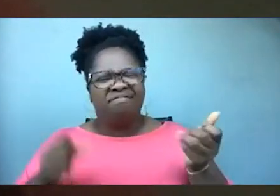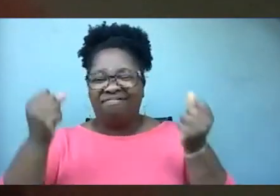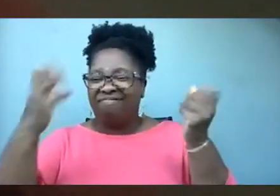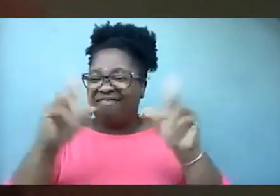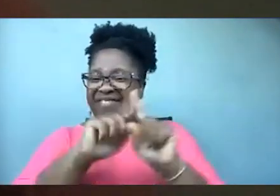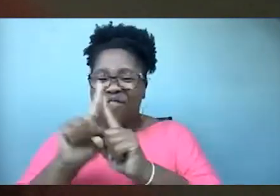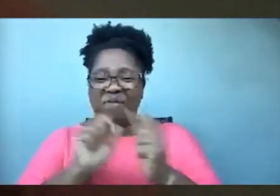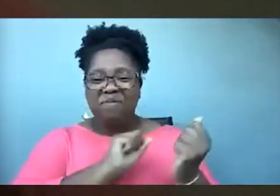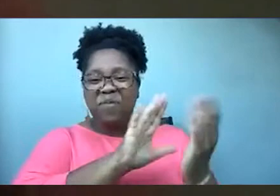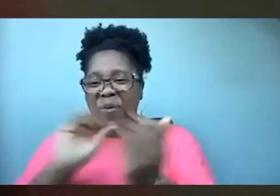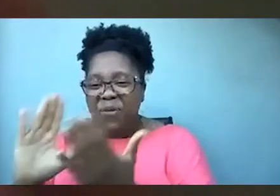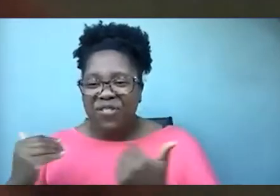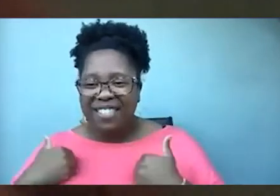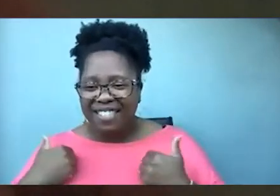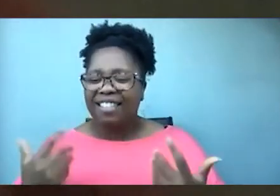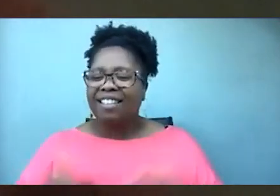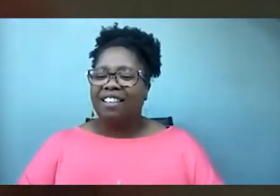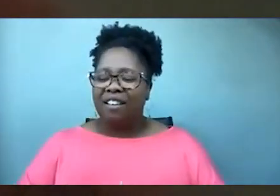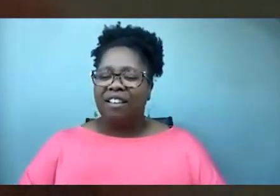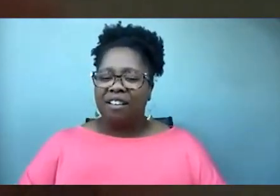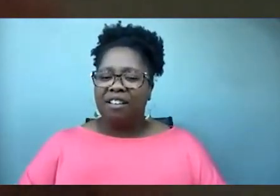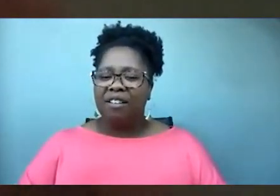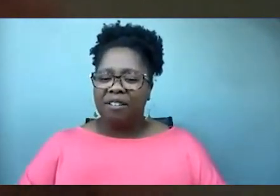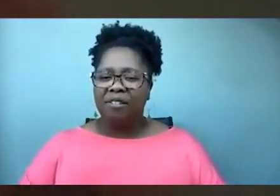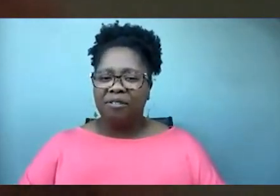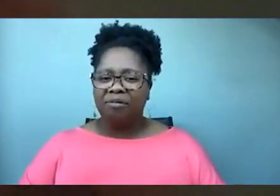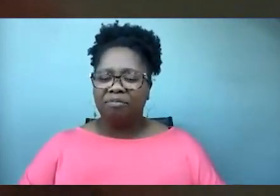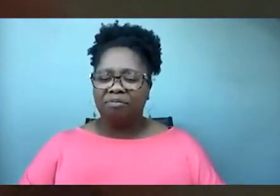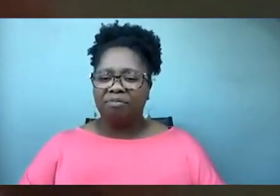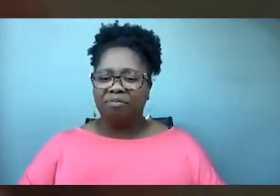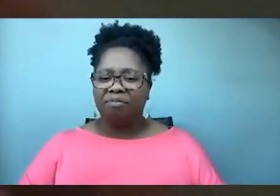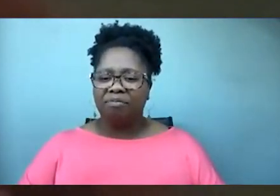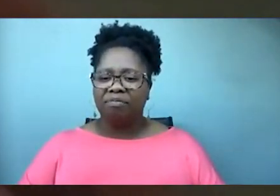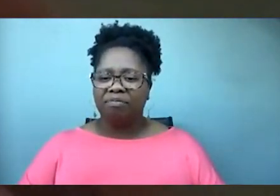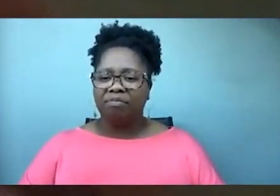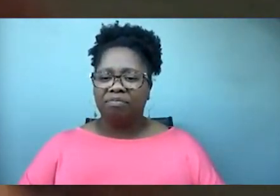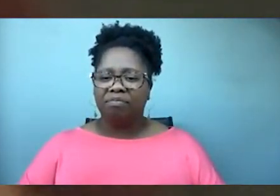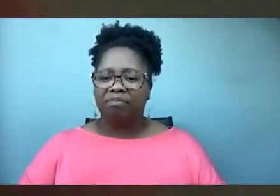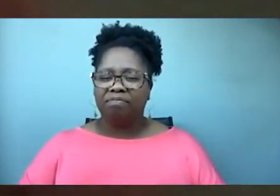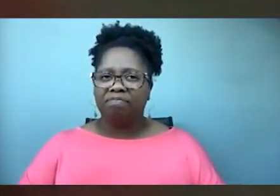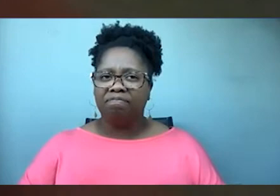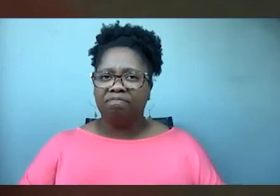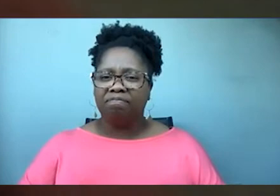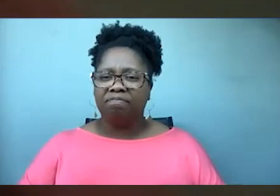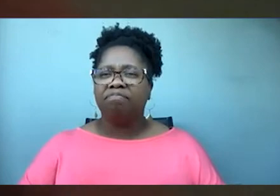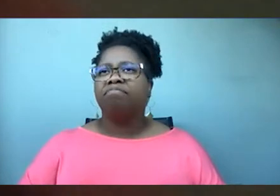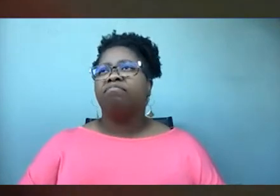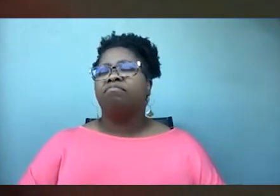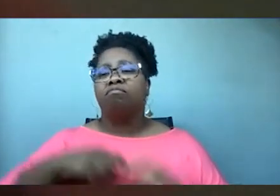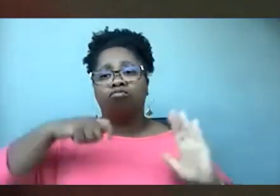it is making films is heaven for me. So the idea that I was going to push the camera